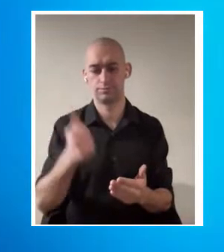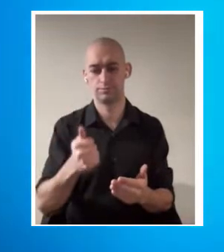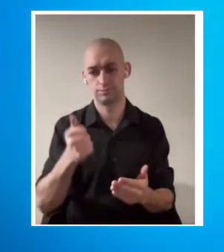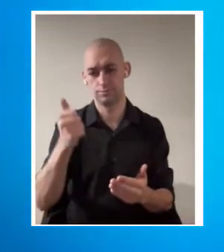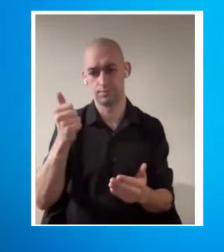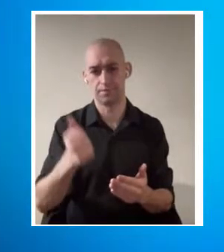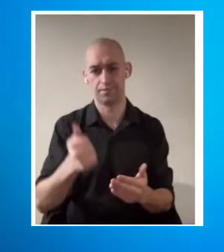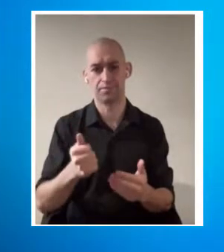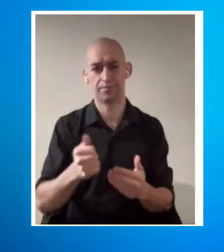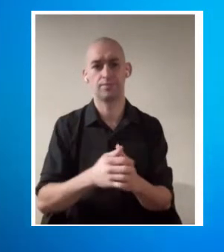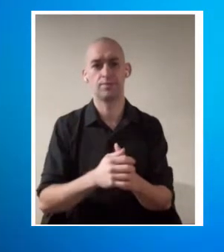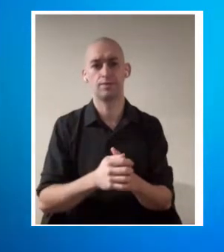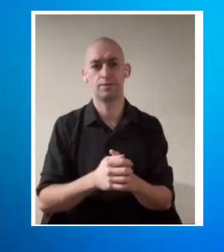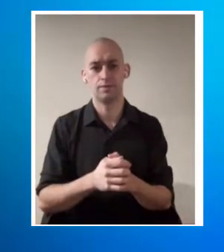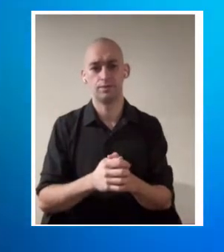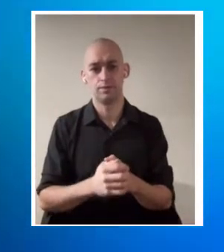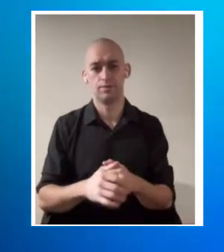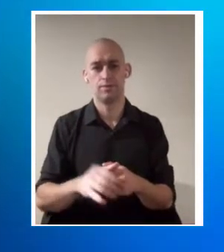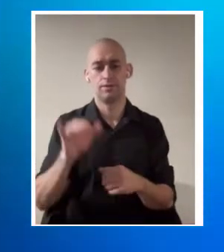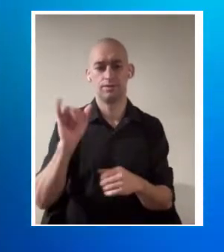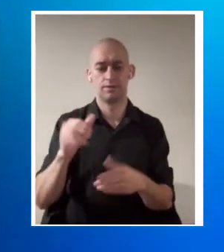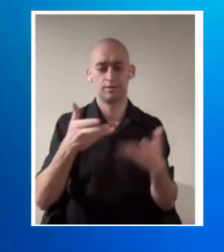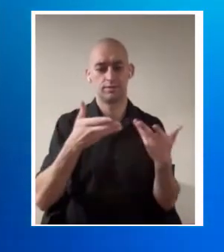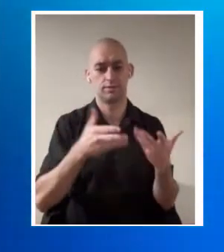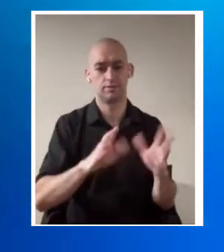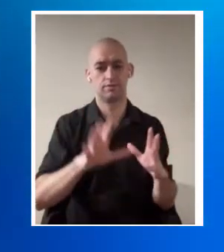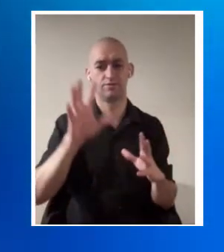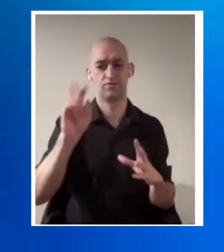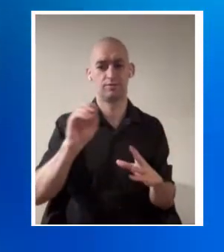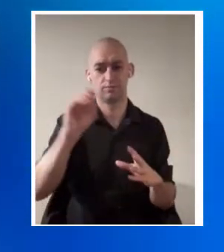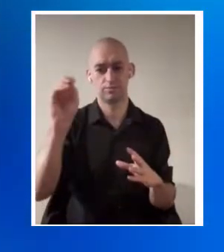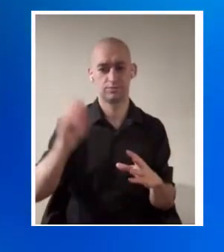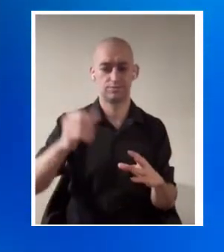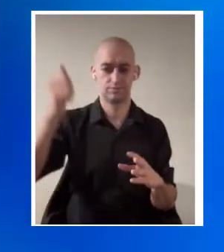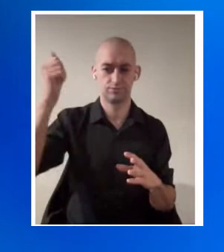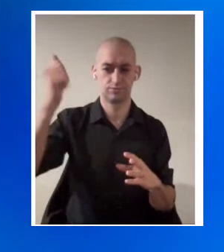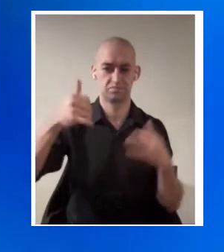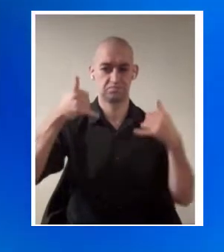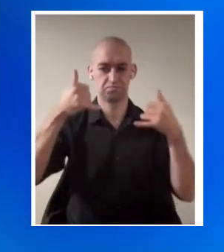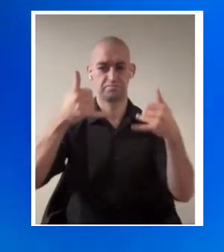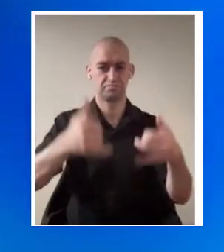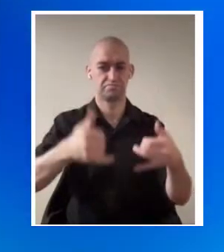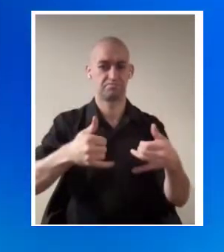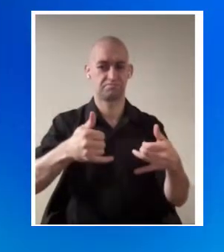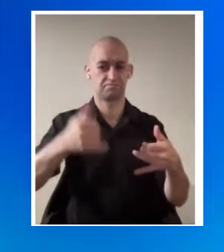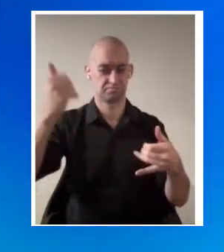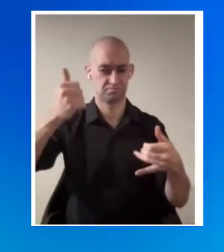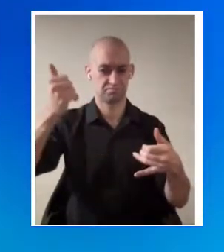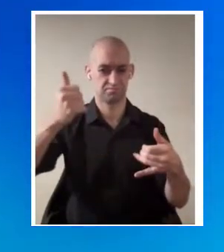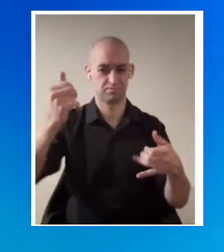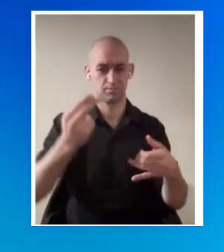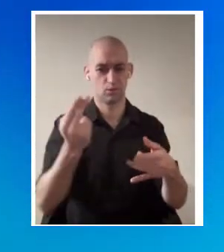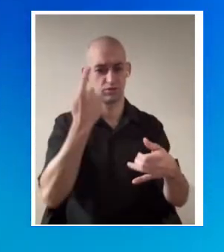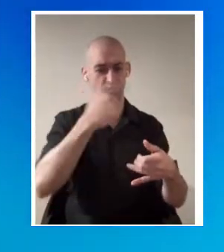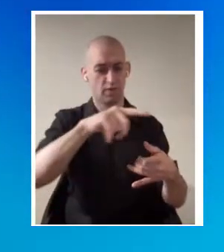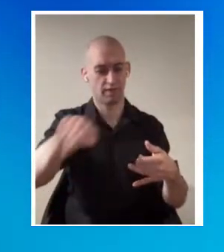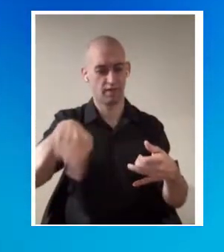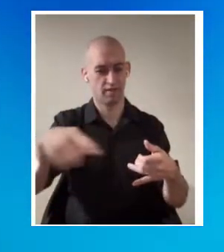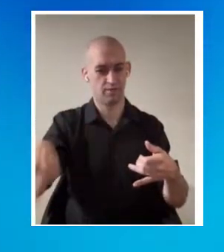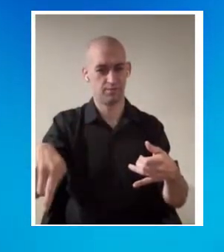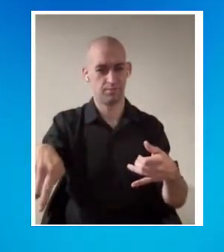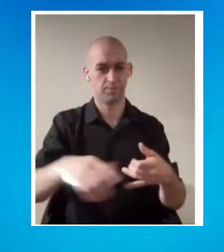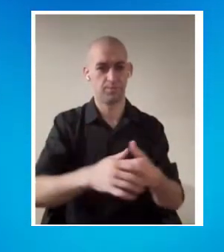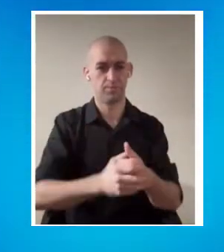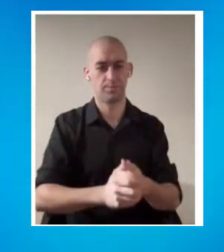allows up to 15% of the grant funds to provide public services. The CDBG program objectives